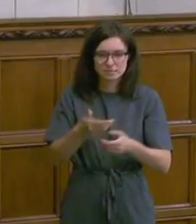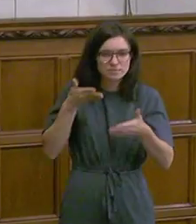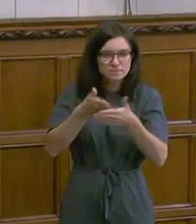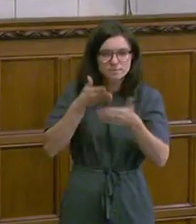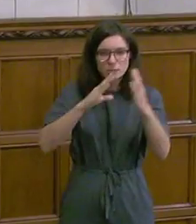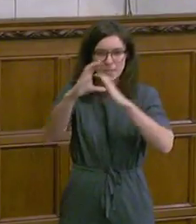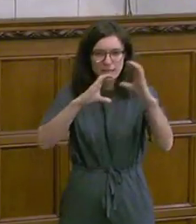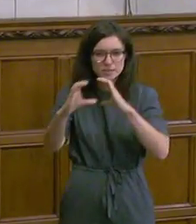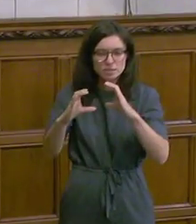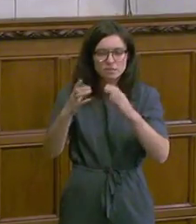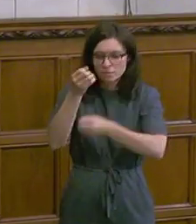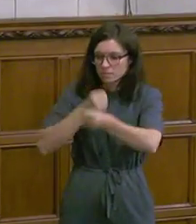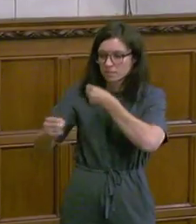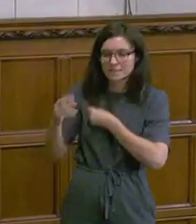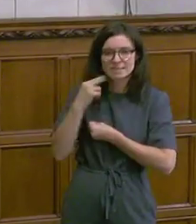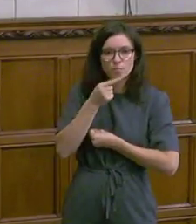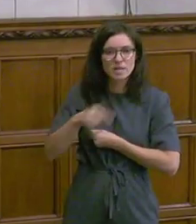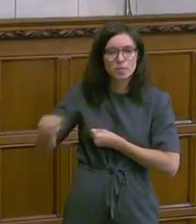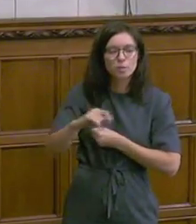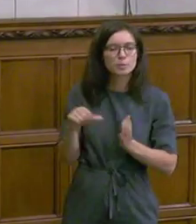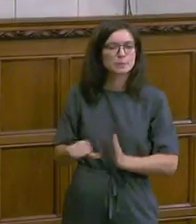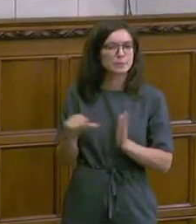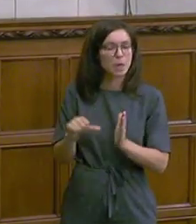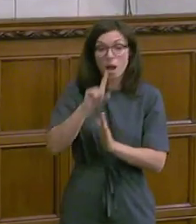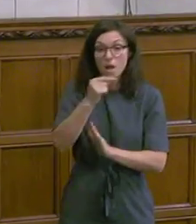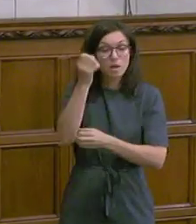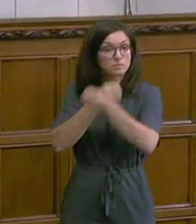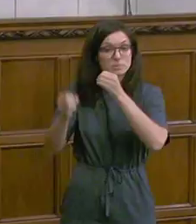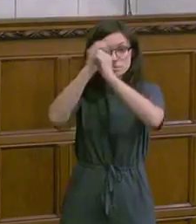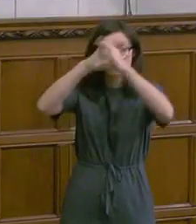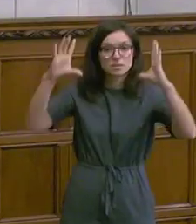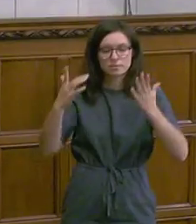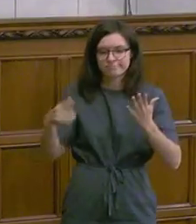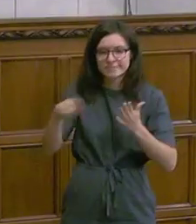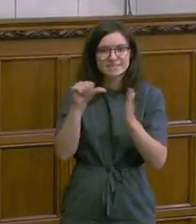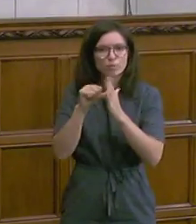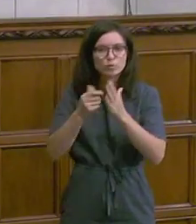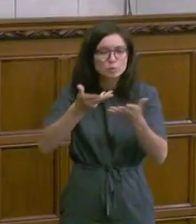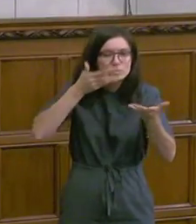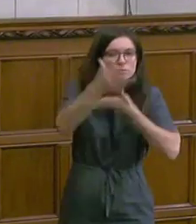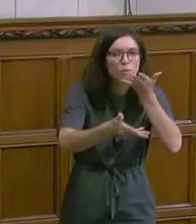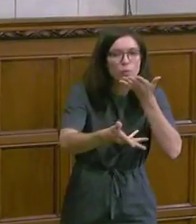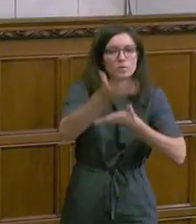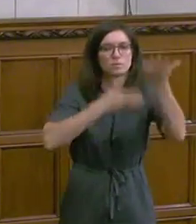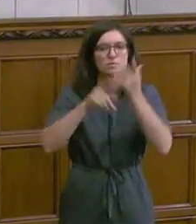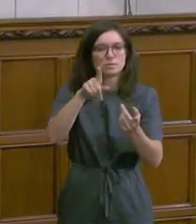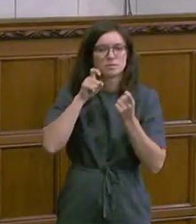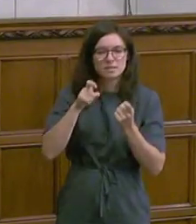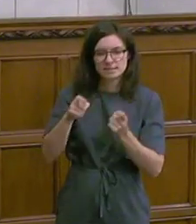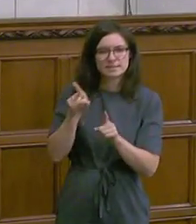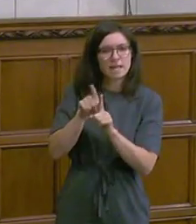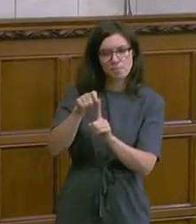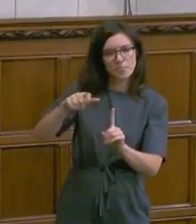of deaf people who find it difficult to understand and to be understood, and the frustration of those who love them, knowing that there's very little help and